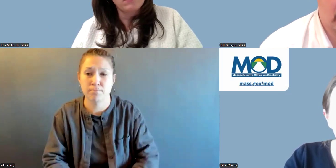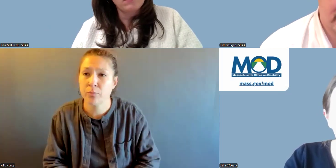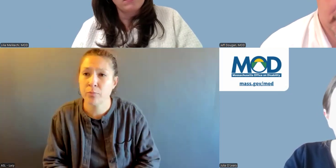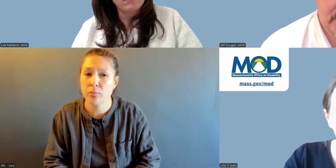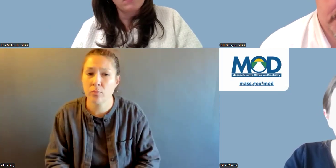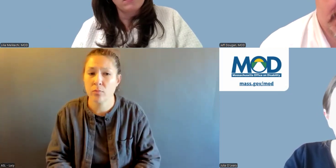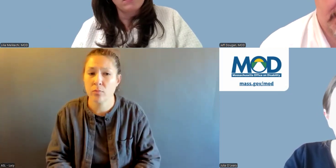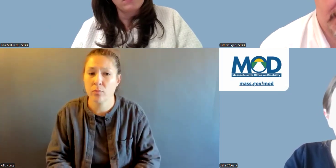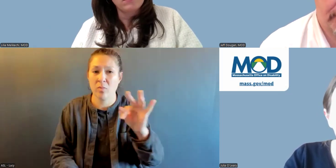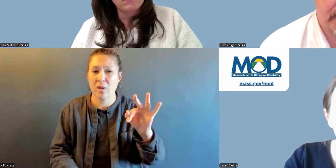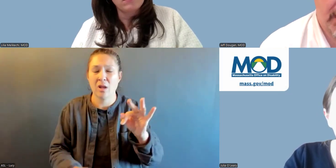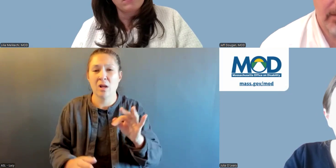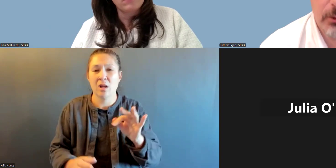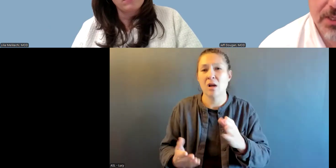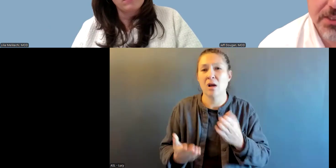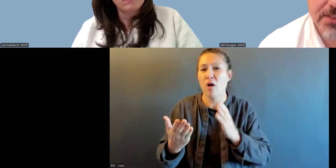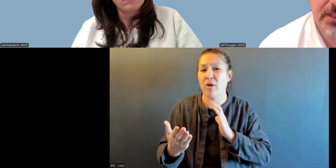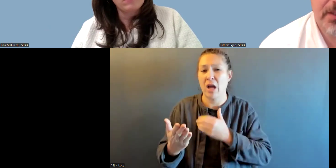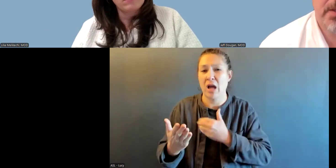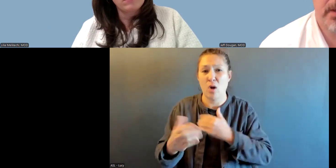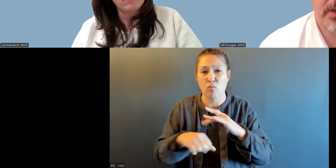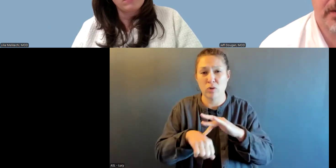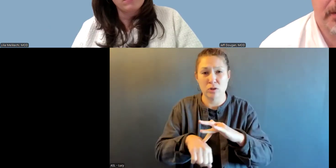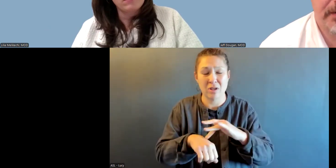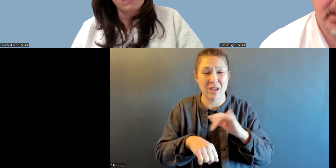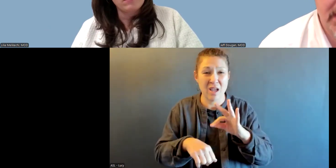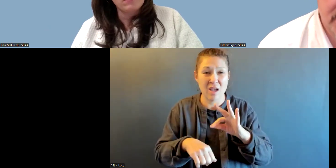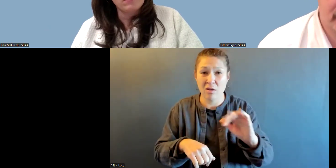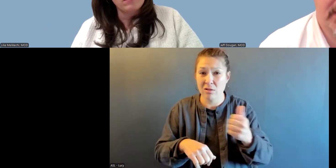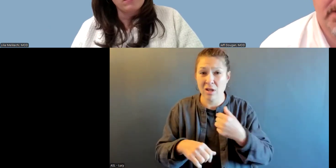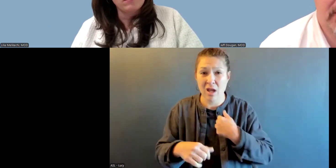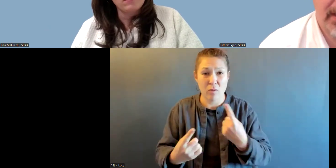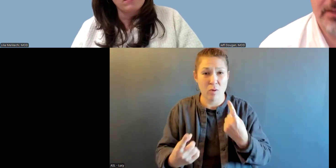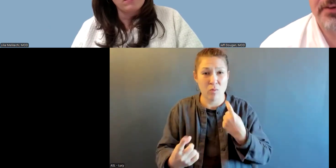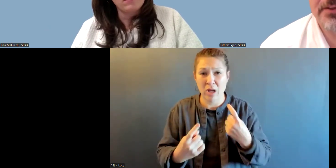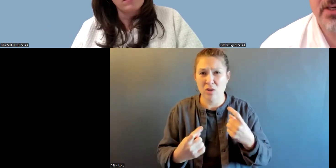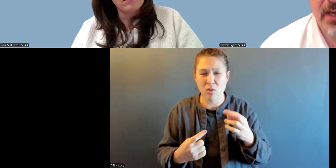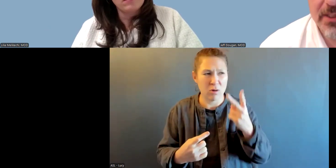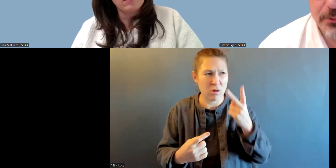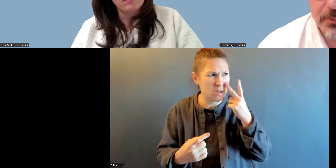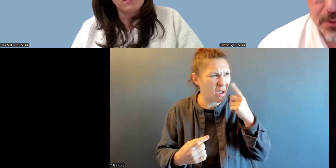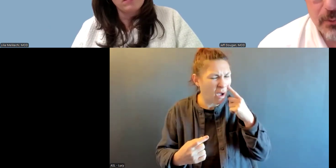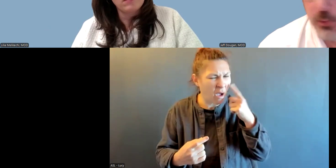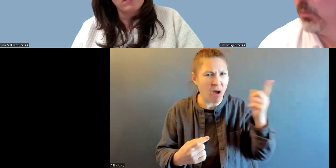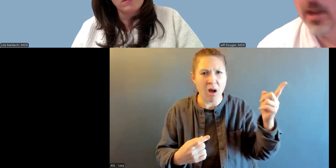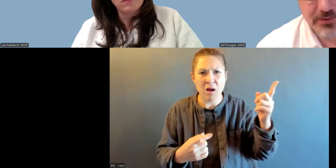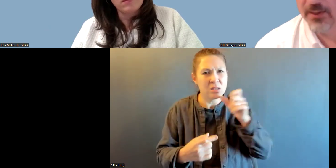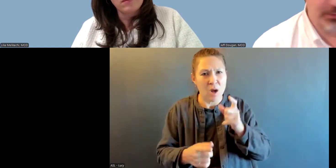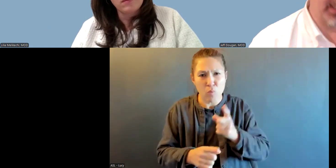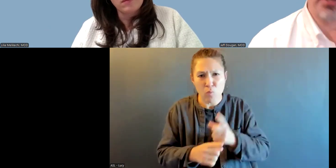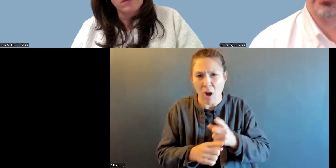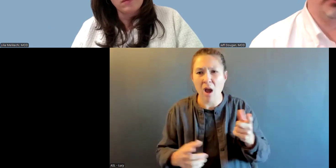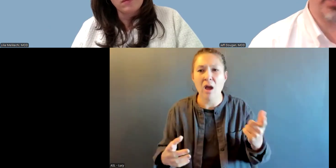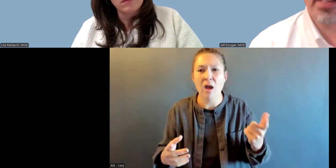offer our resource as well, that if you have questions that you're concerned about, or you're seeing something that's not right, that you feel it's not right, and you would want to,